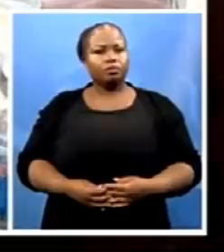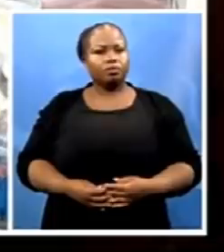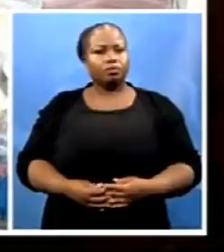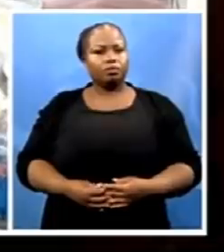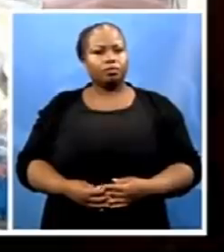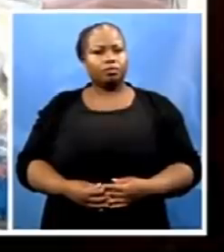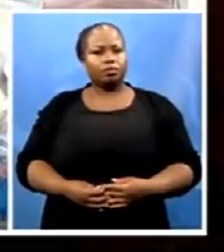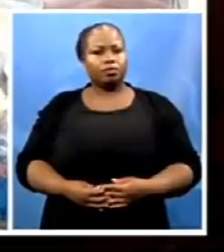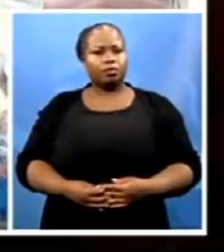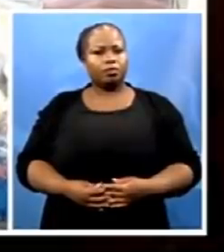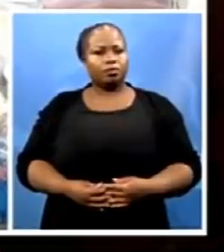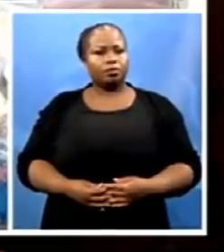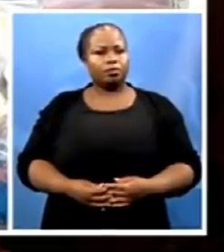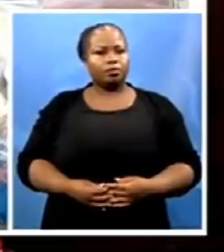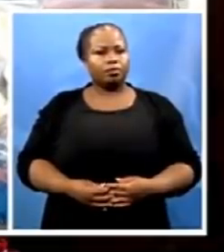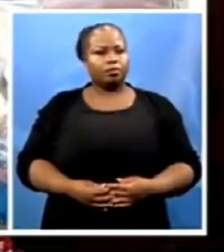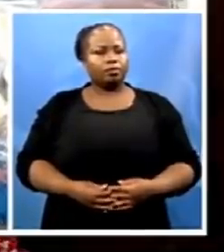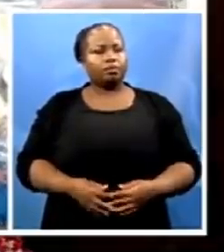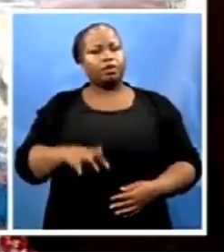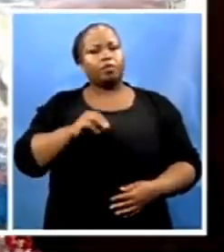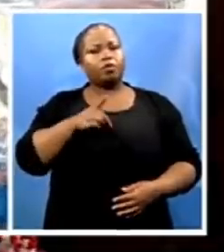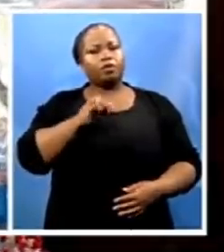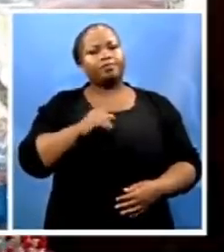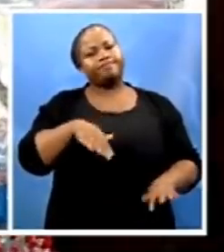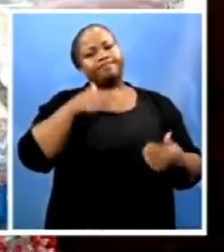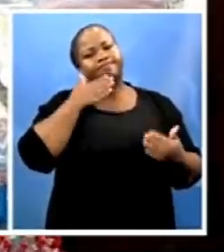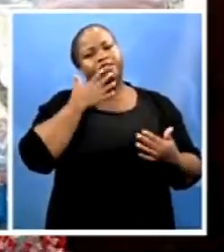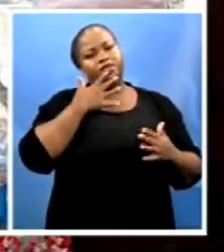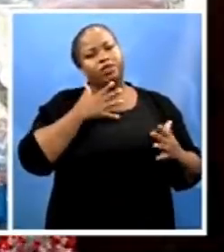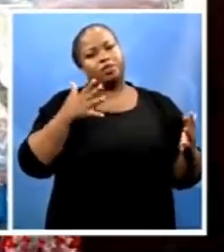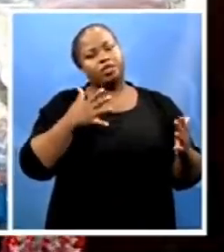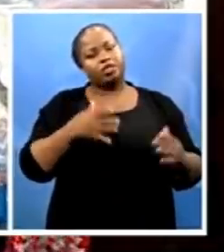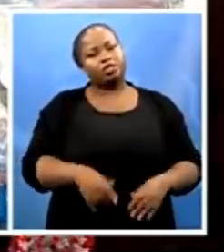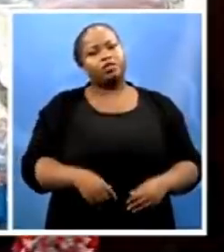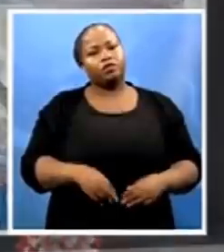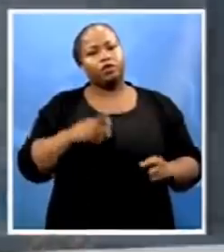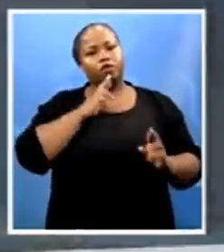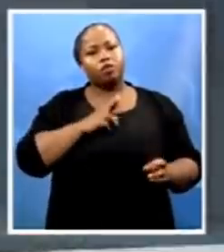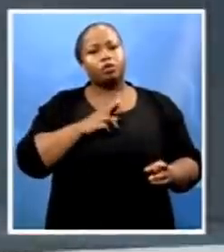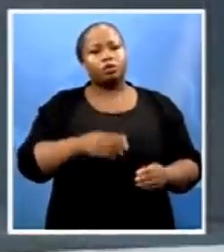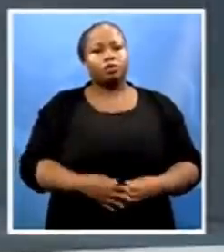Mlondi Radebe, thank you so much for that provincial update. Now let's go back to that conversation.